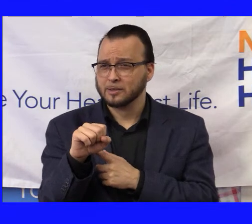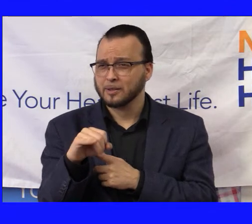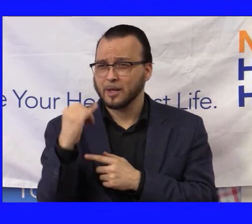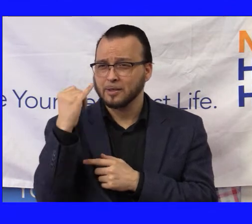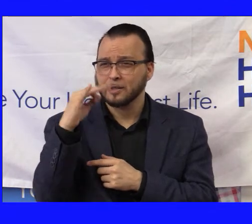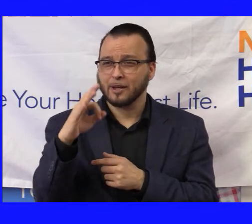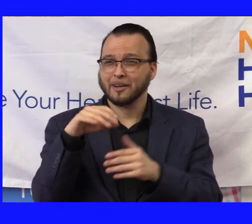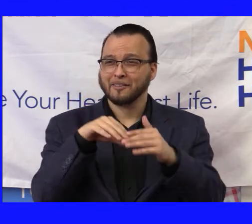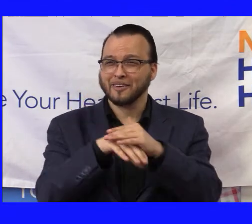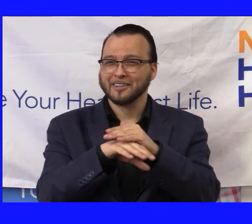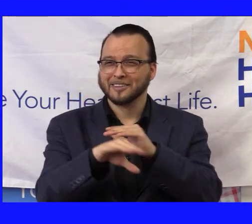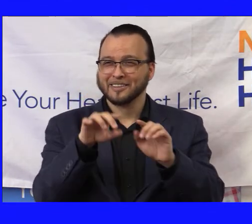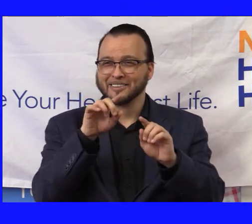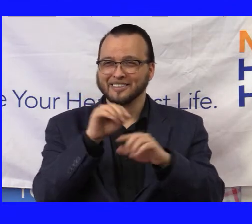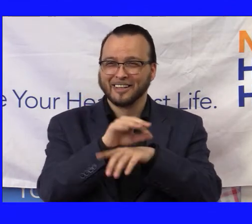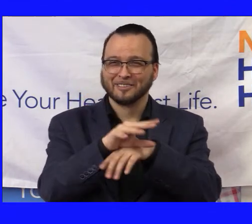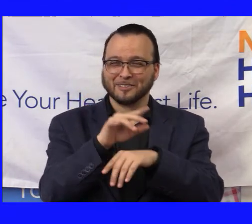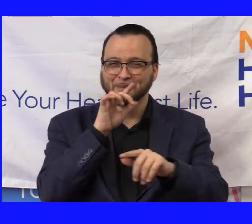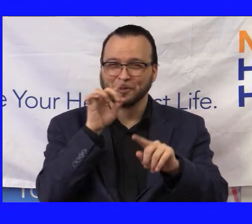and Access Council report out.